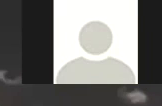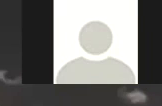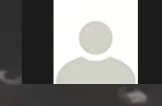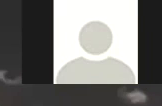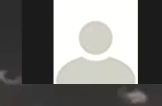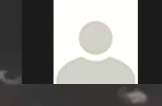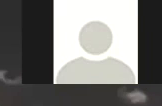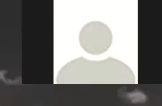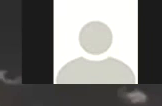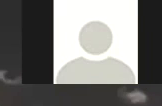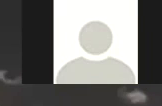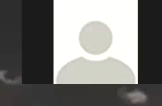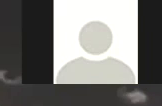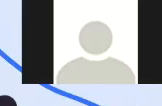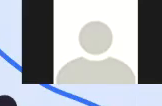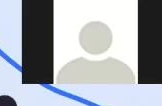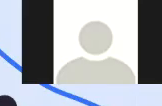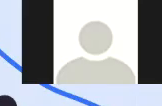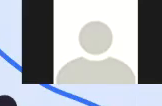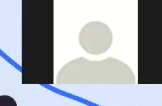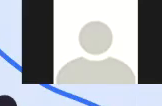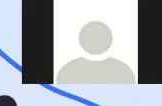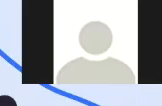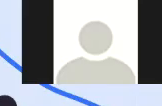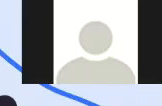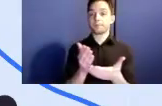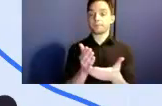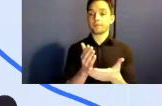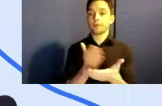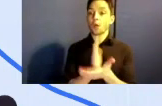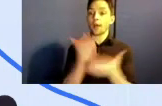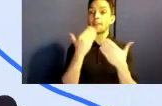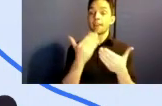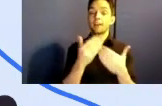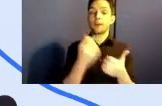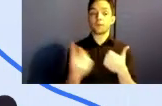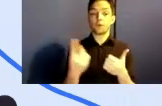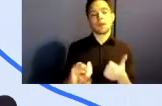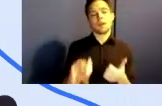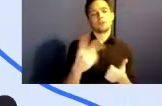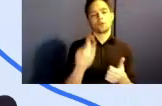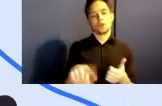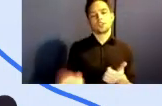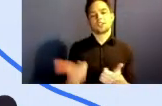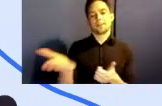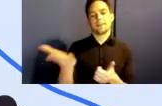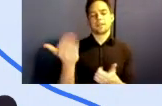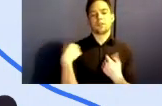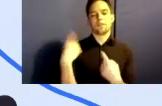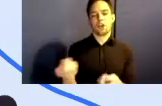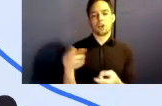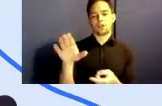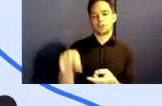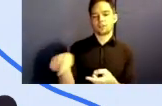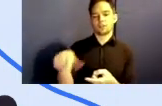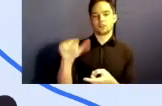Okay, thank you, everyone. Now we have a couple of questions that have been submitted so far. I'm going